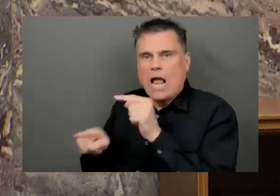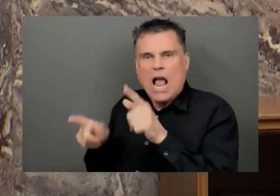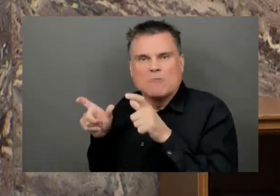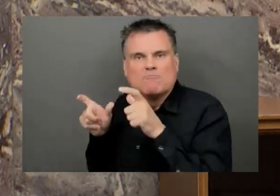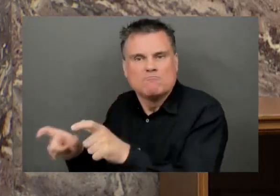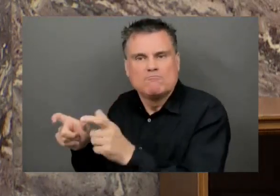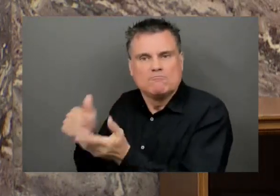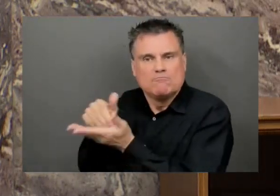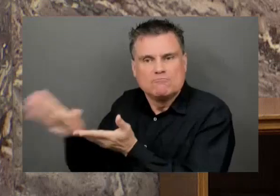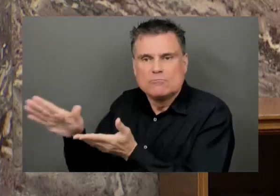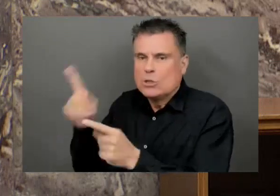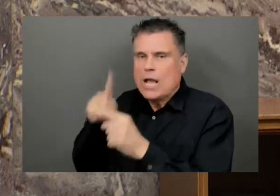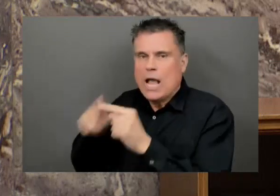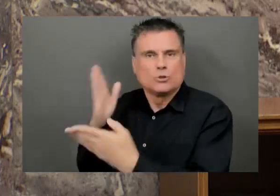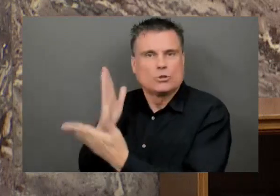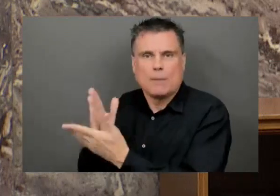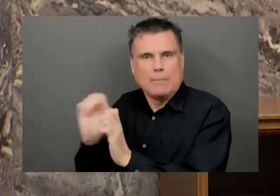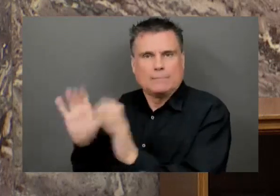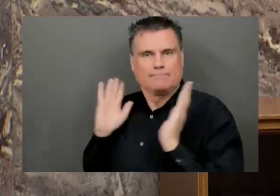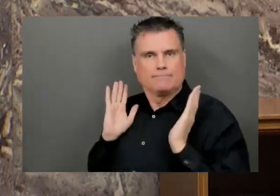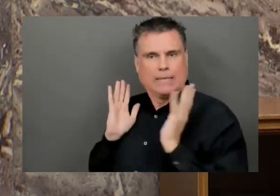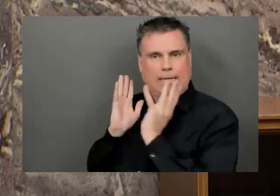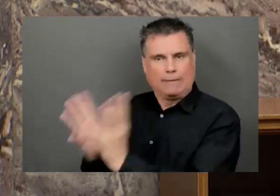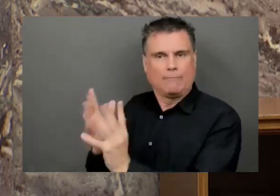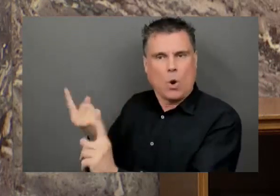please. Member has.